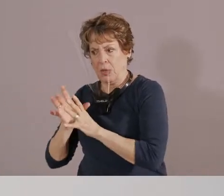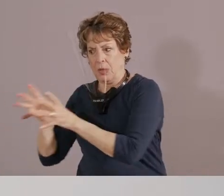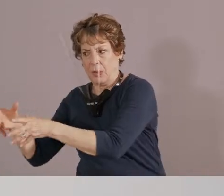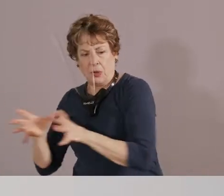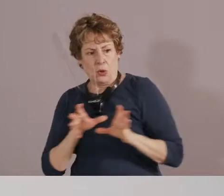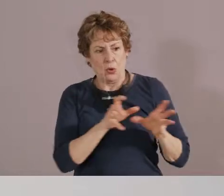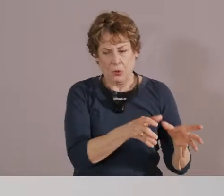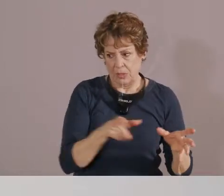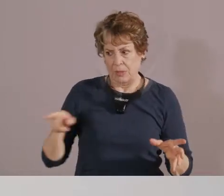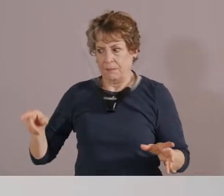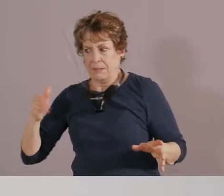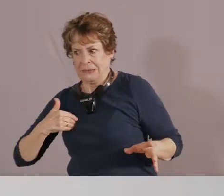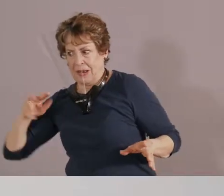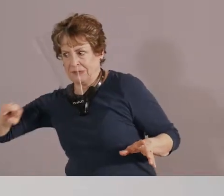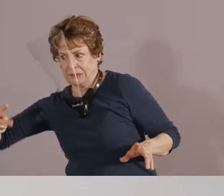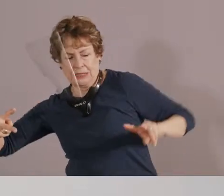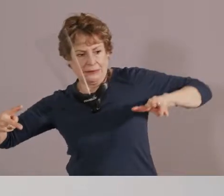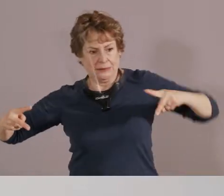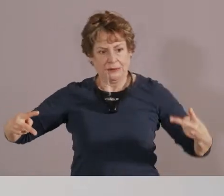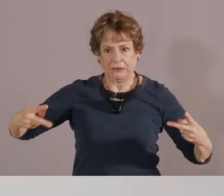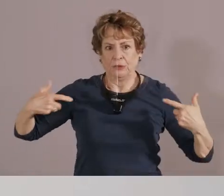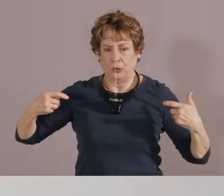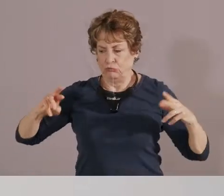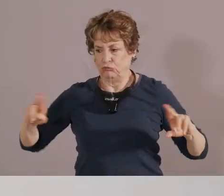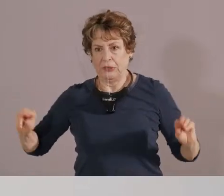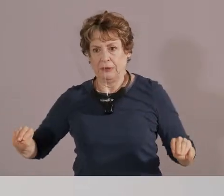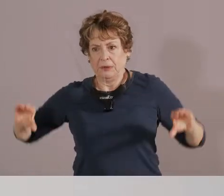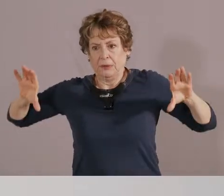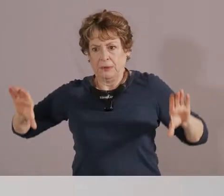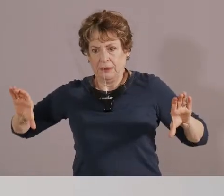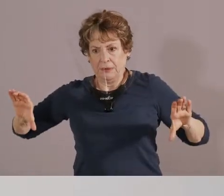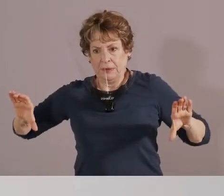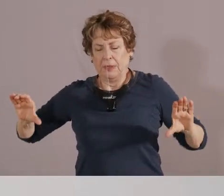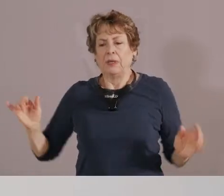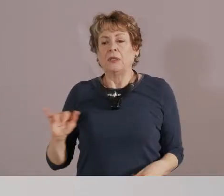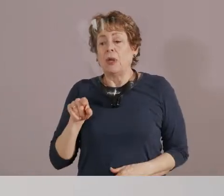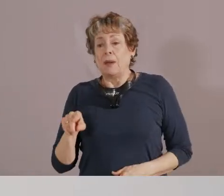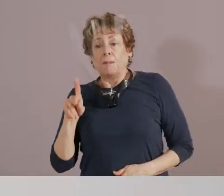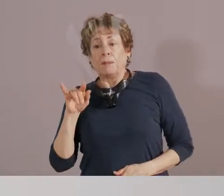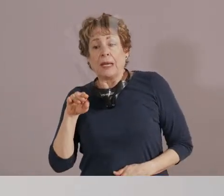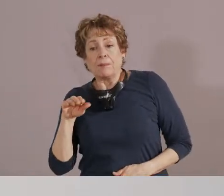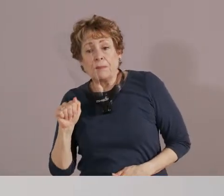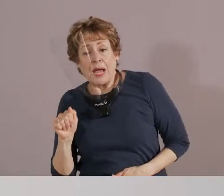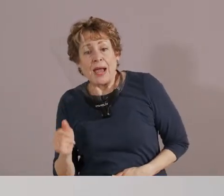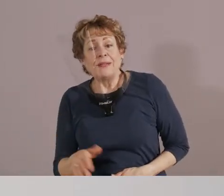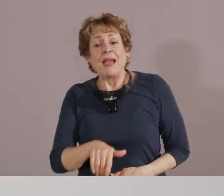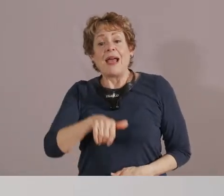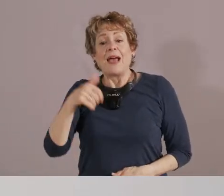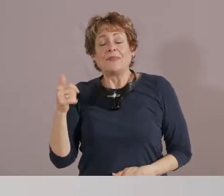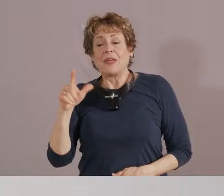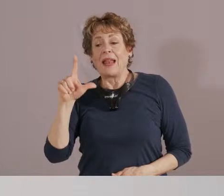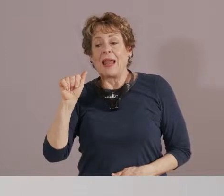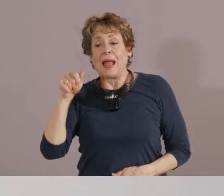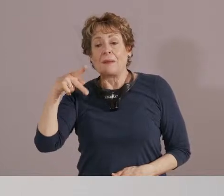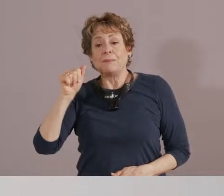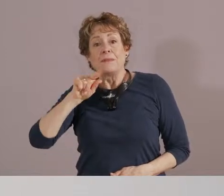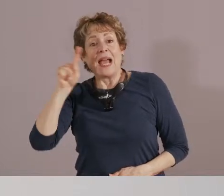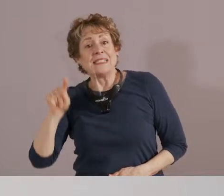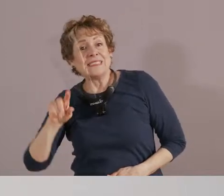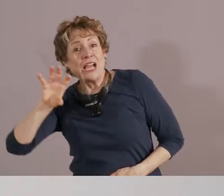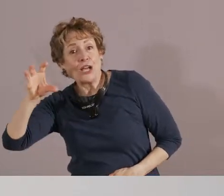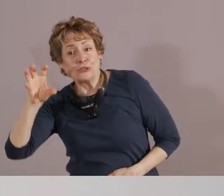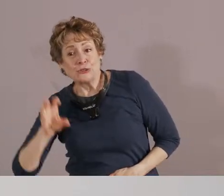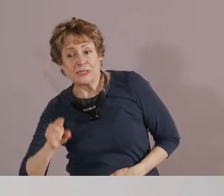well. We have been, if we have availability, we have been trying to accommodate those second doses at State